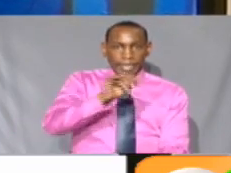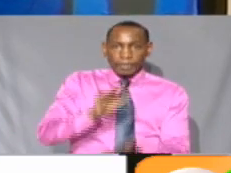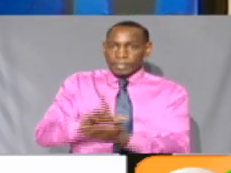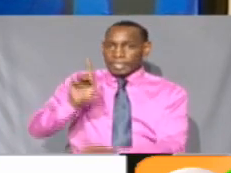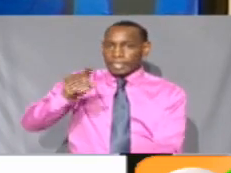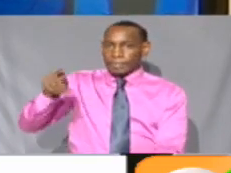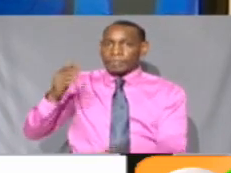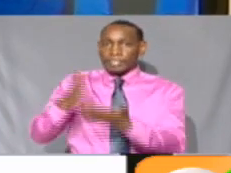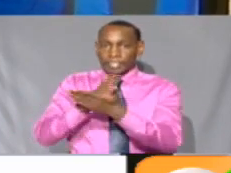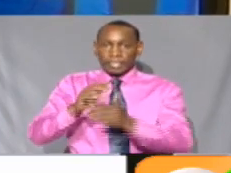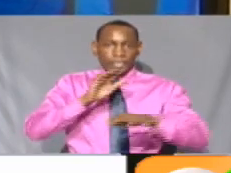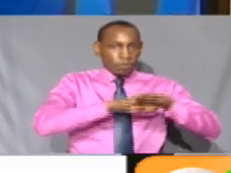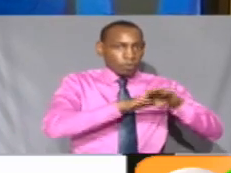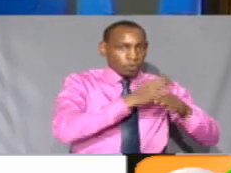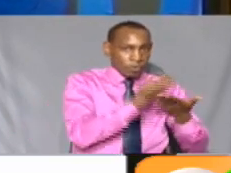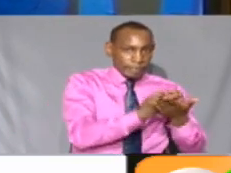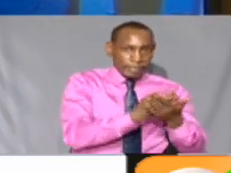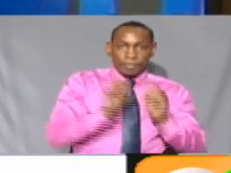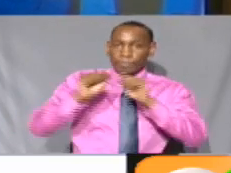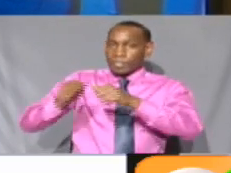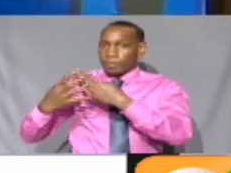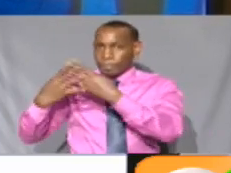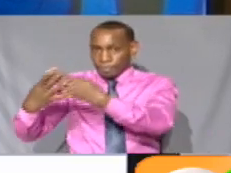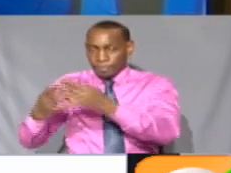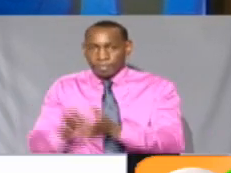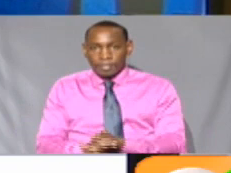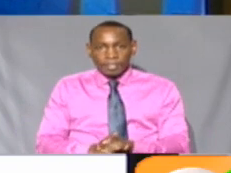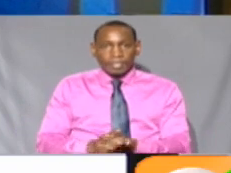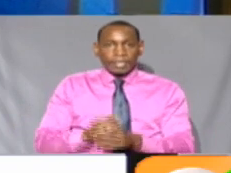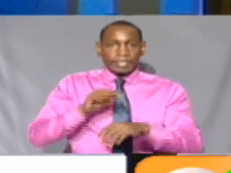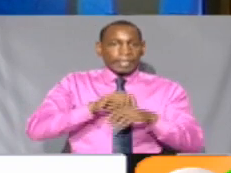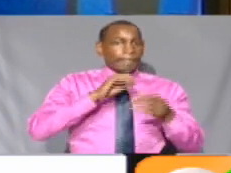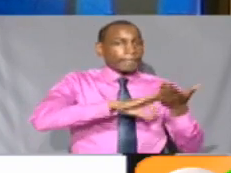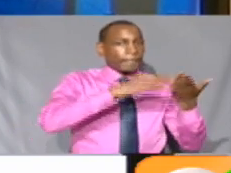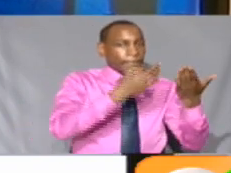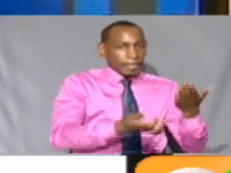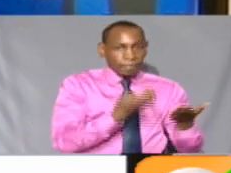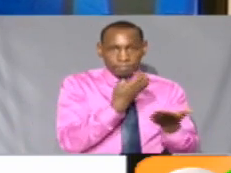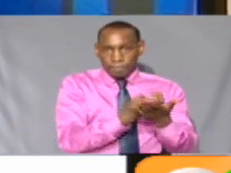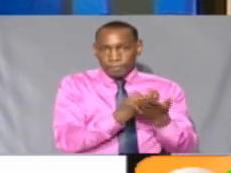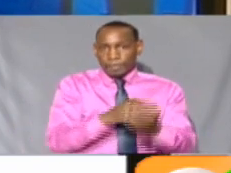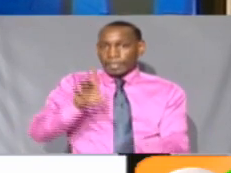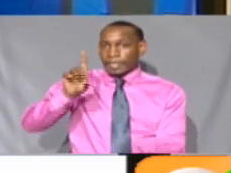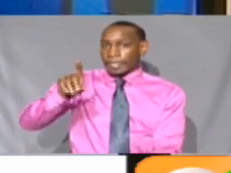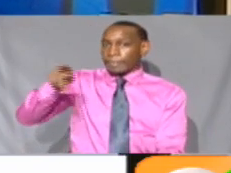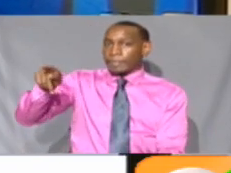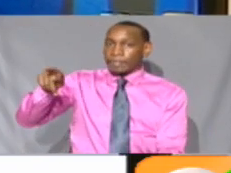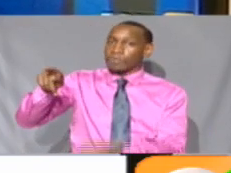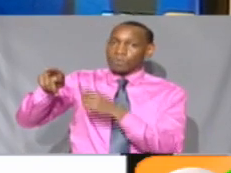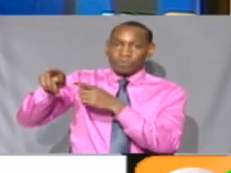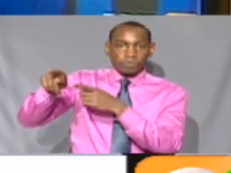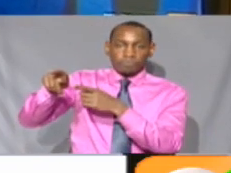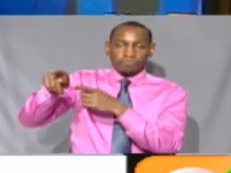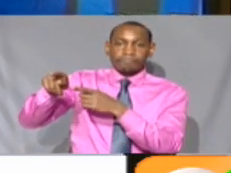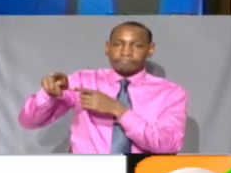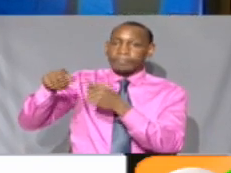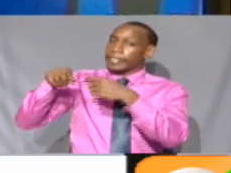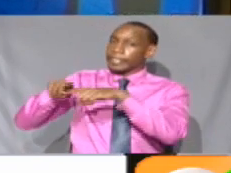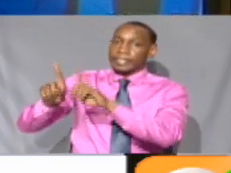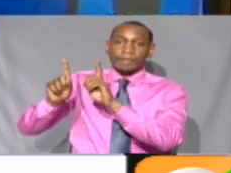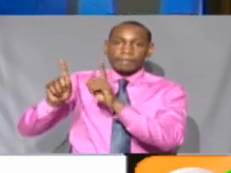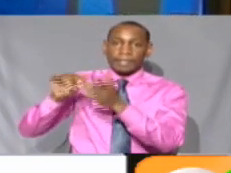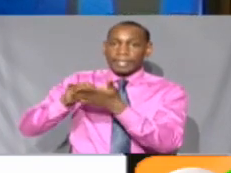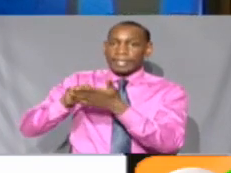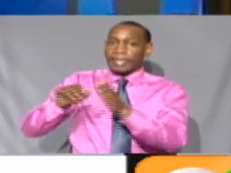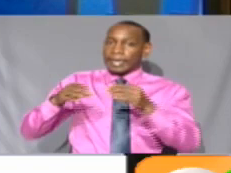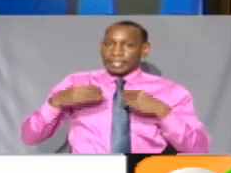Good evidence, good prosecution. When there is failure, the DPP is the one